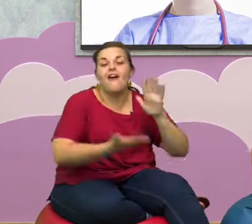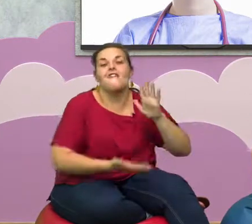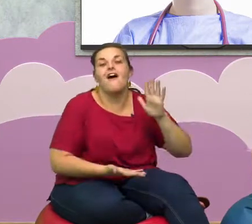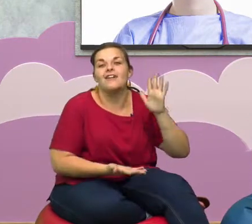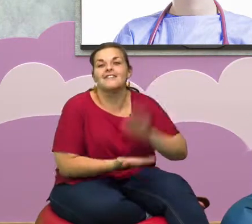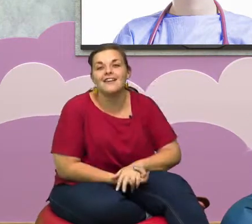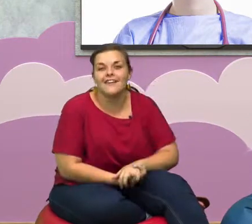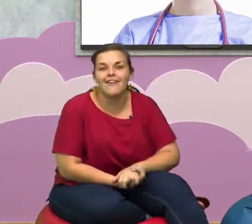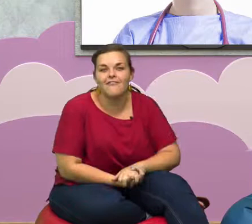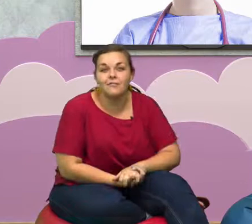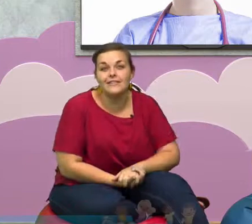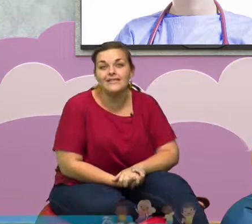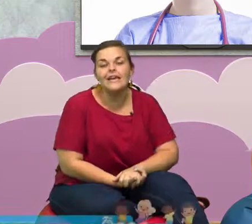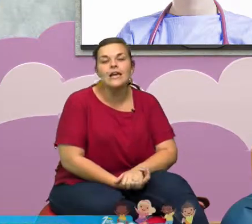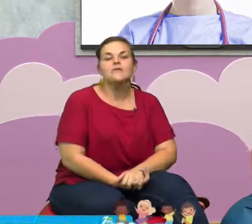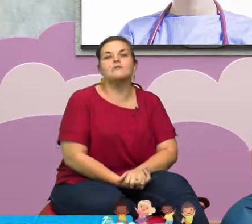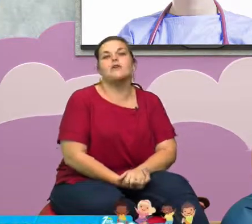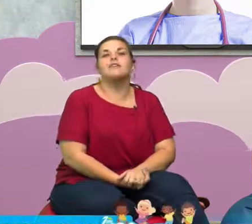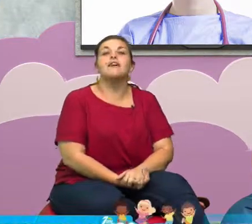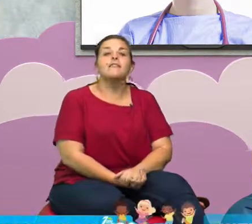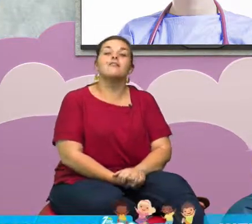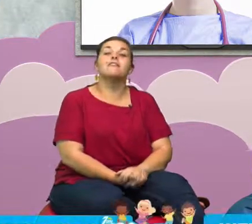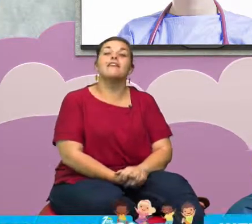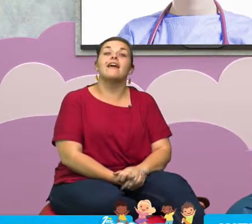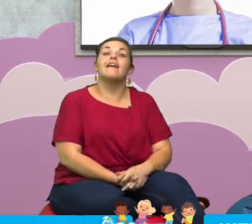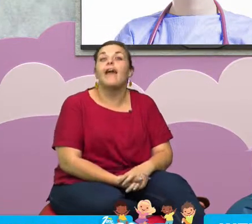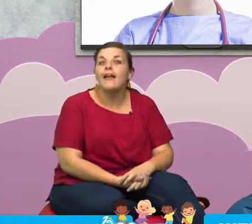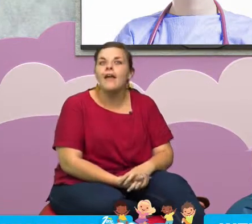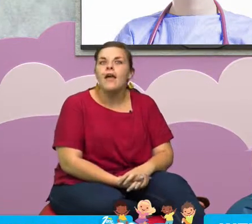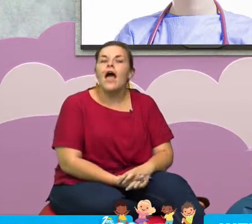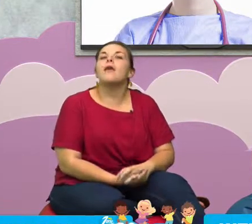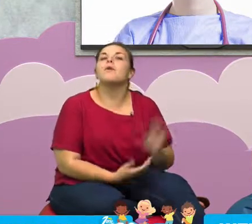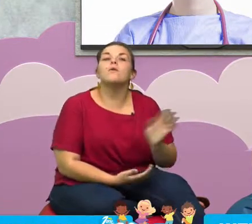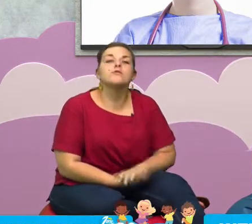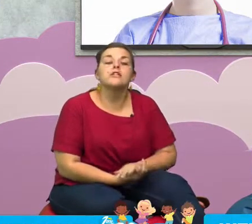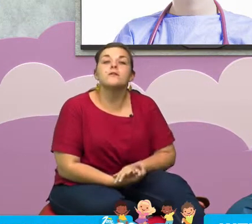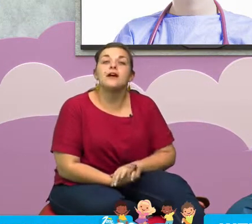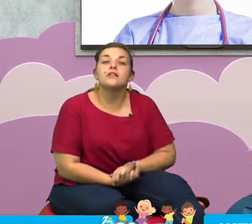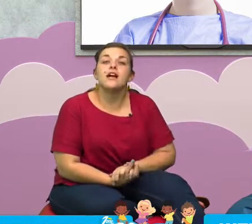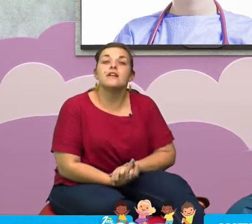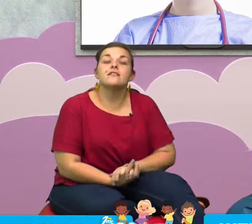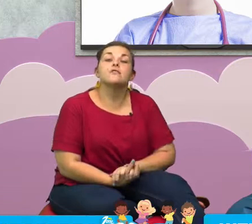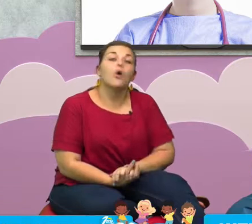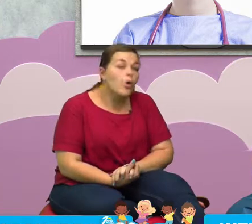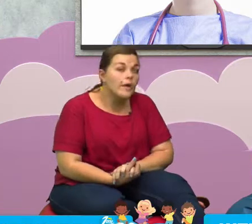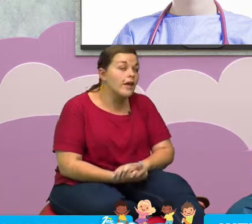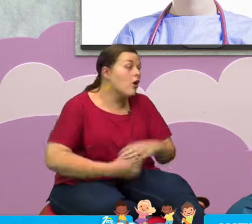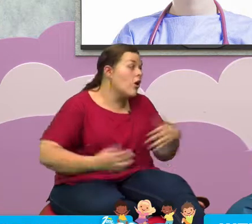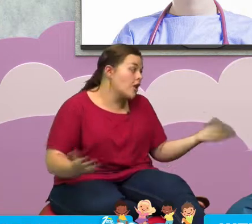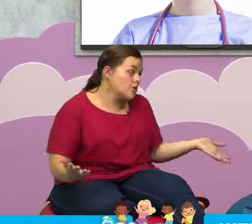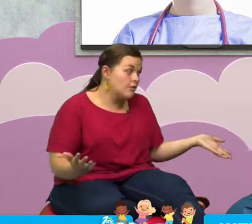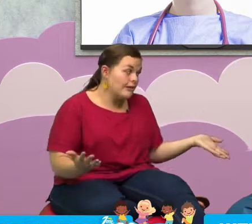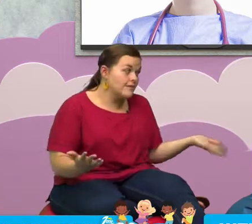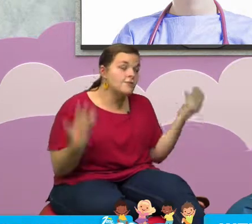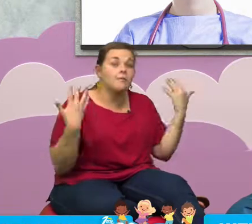today, of our second day of community. So tomorrow it's Afrikaans Day again. And we also need to remind you guys that this whole week in our